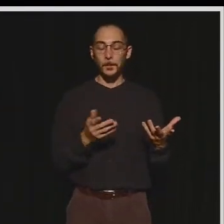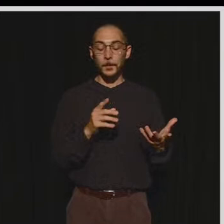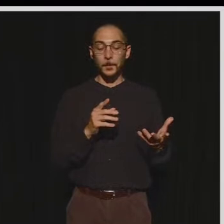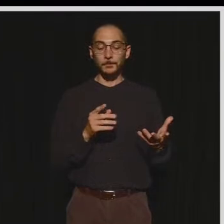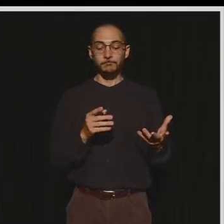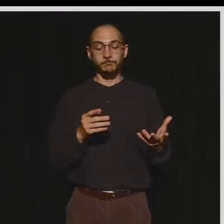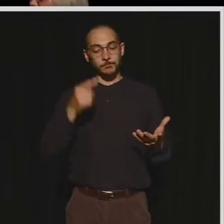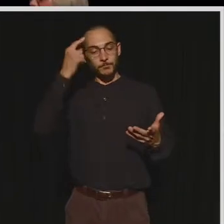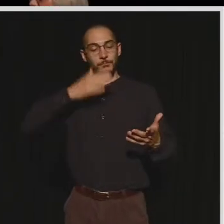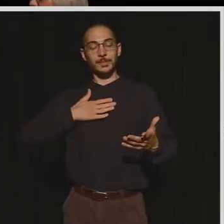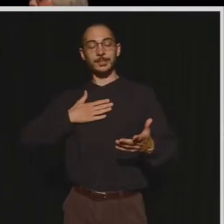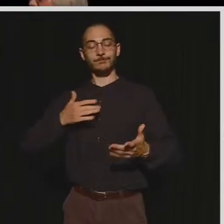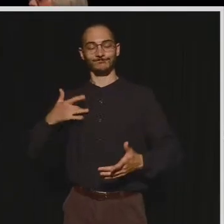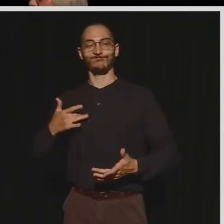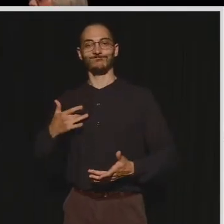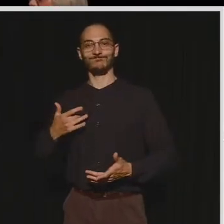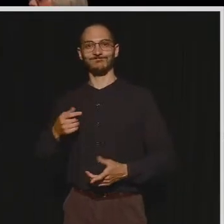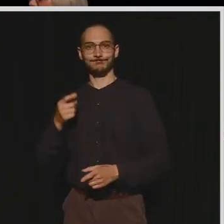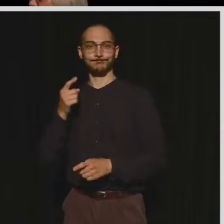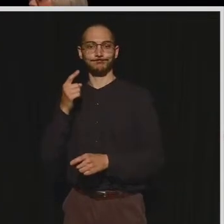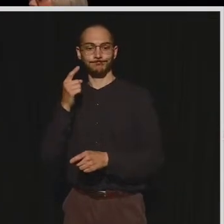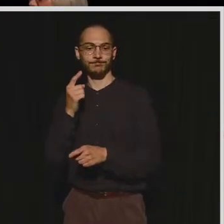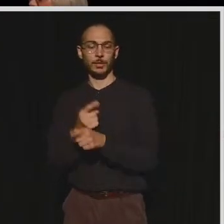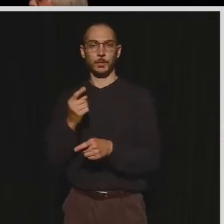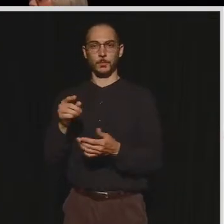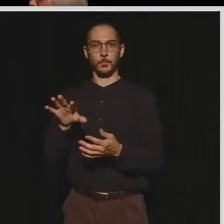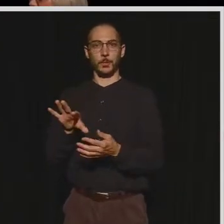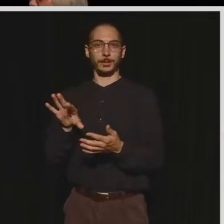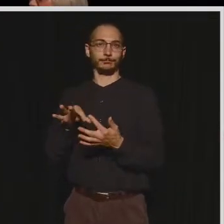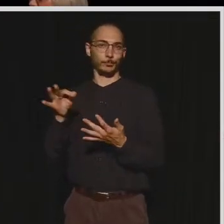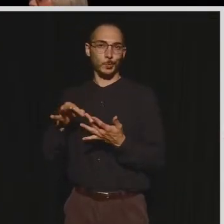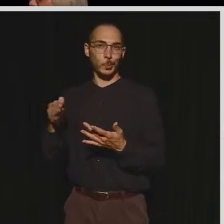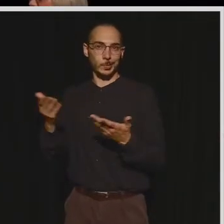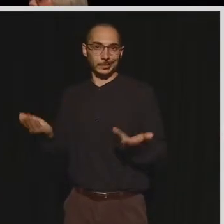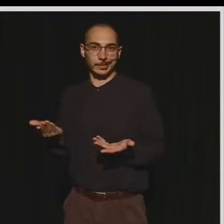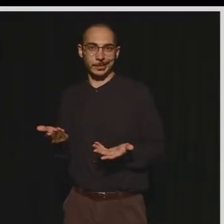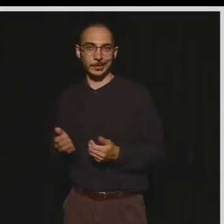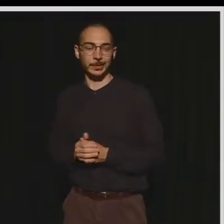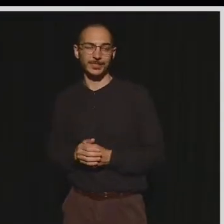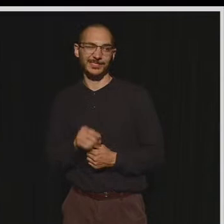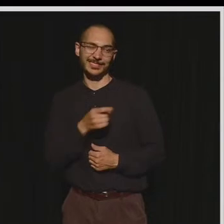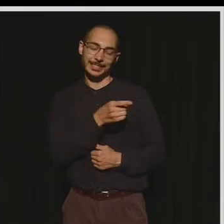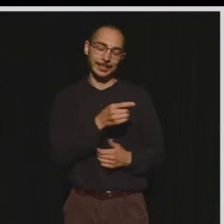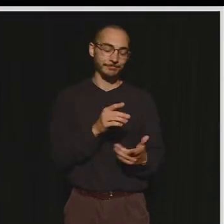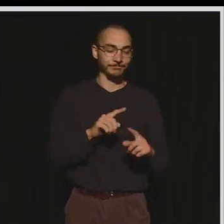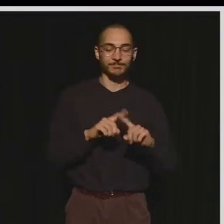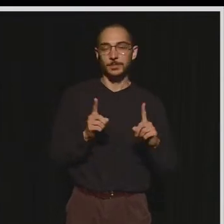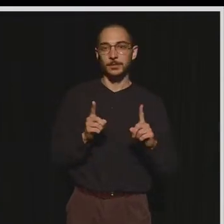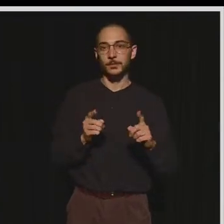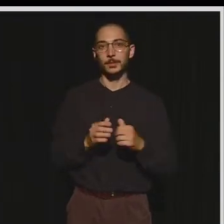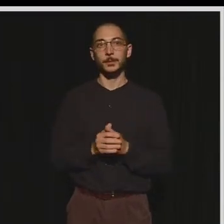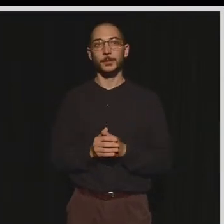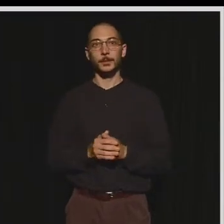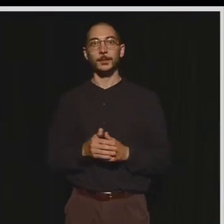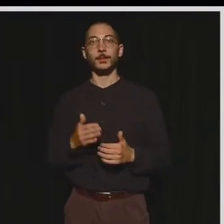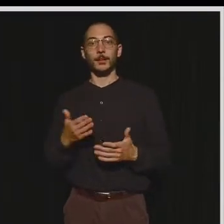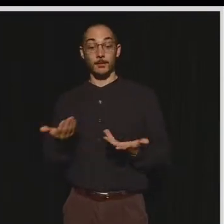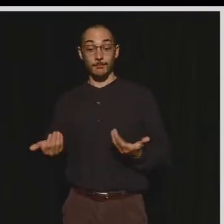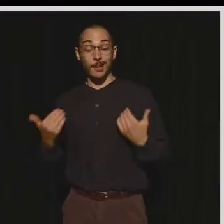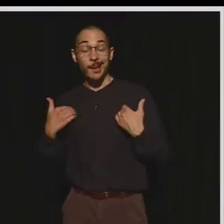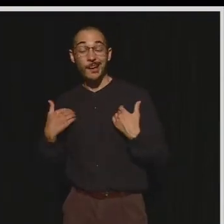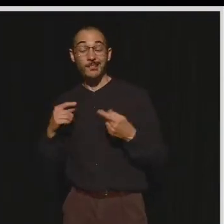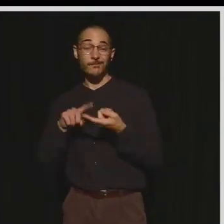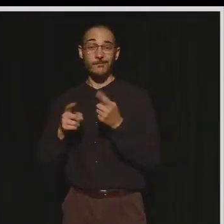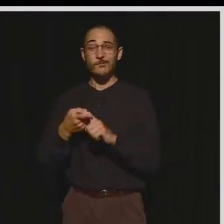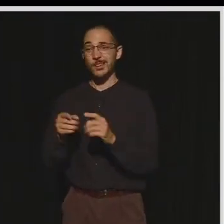and my life here that I value and cherish and absolutely love. But the coming out experience was incredibly